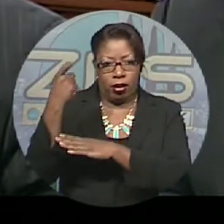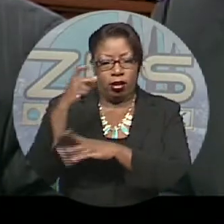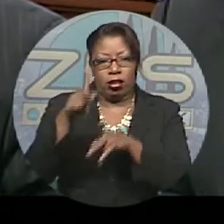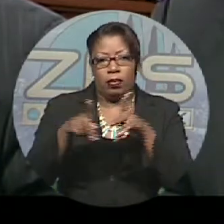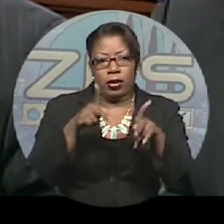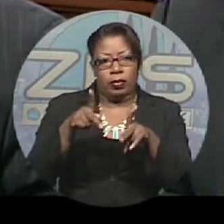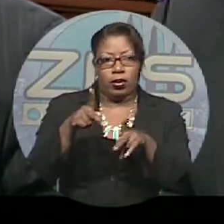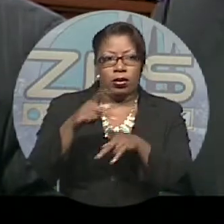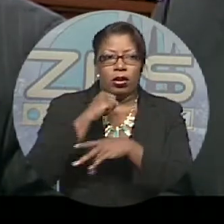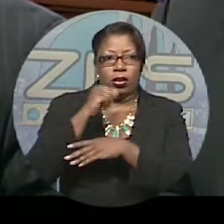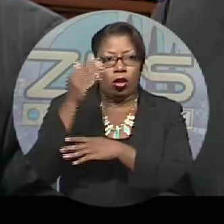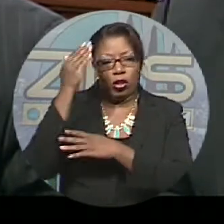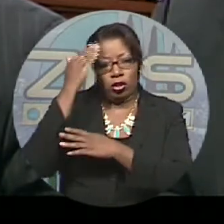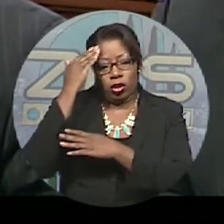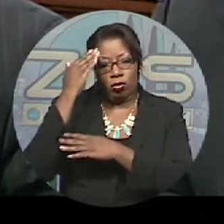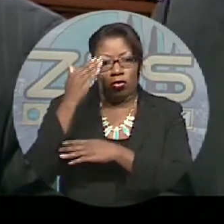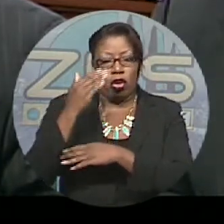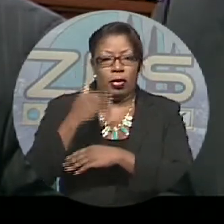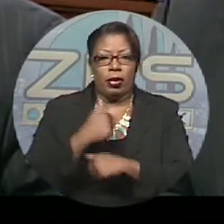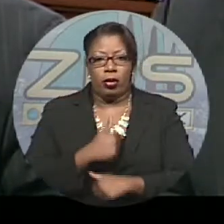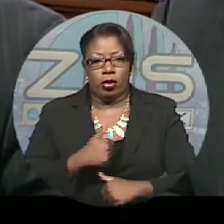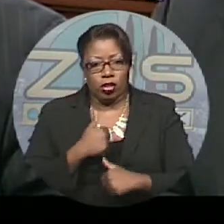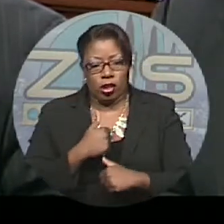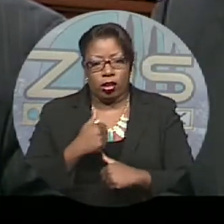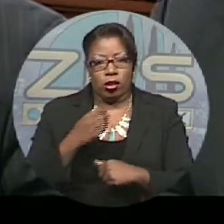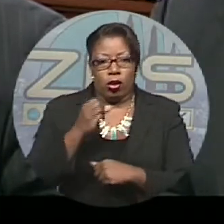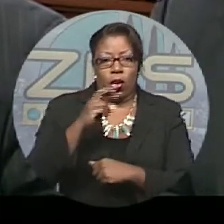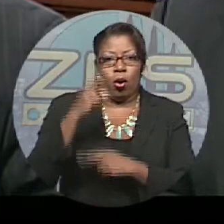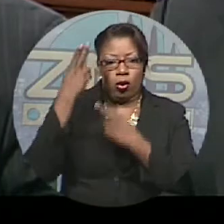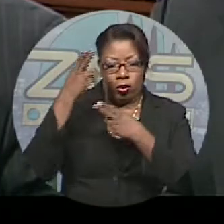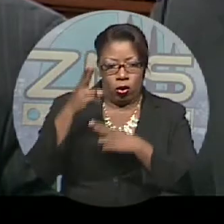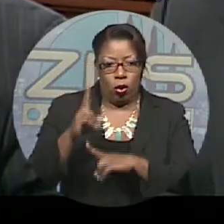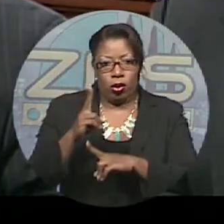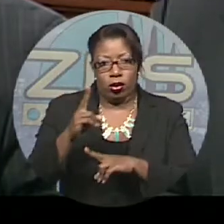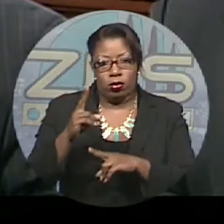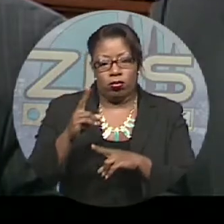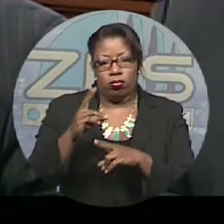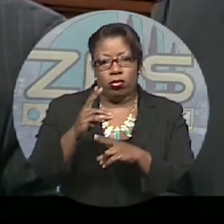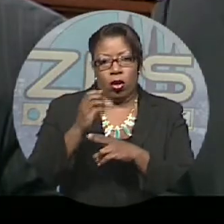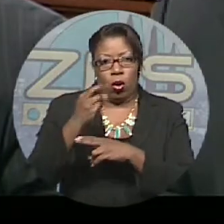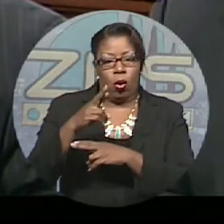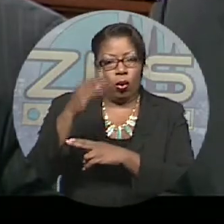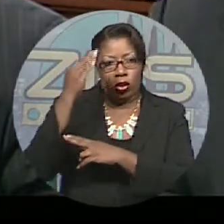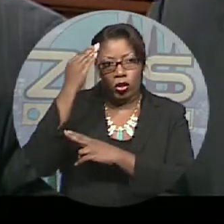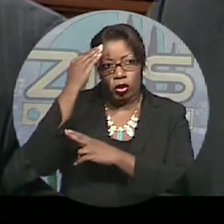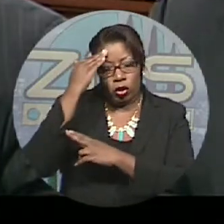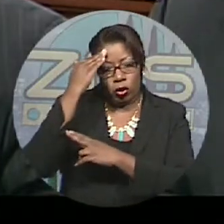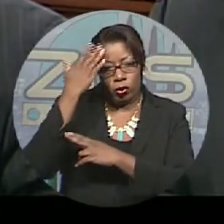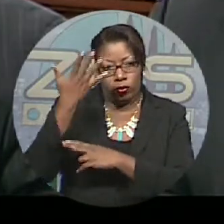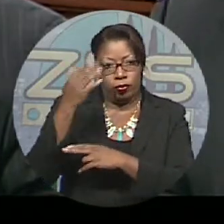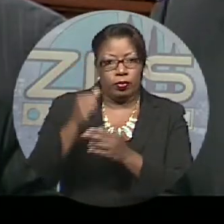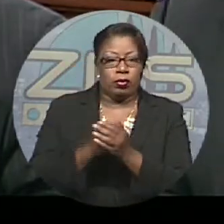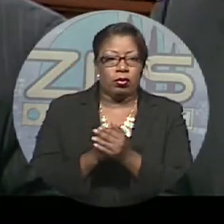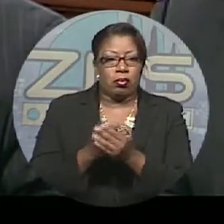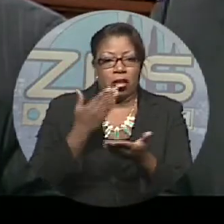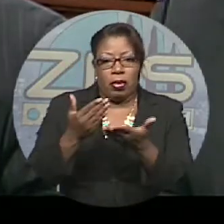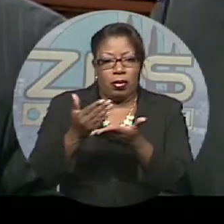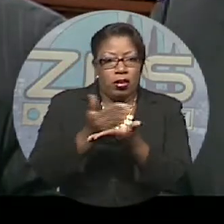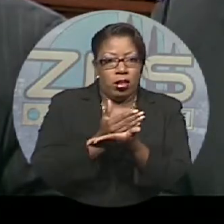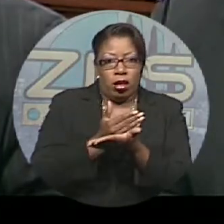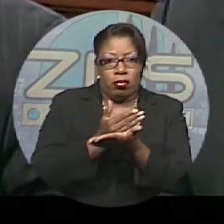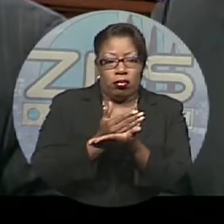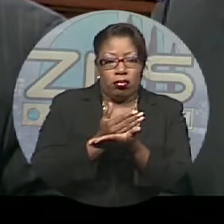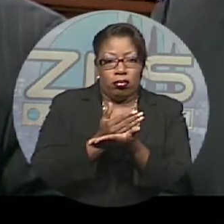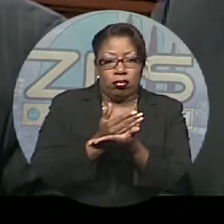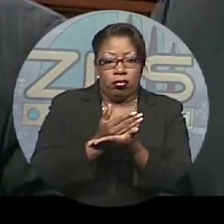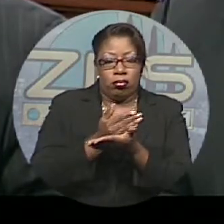people do not appreciate and do not honor and do not seem to know. And sometimes some just don't seem to